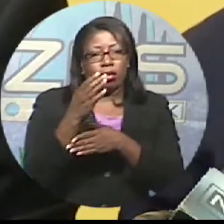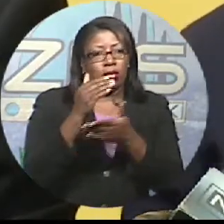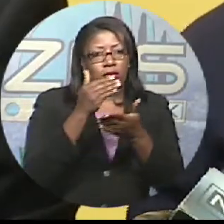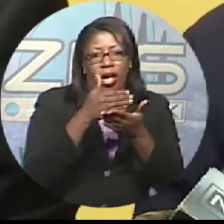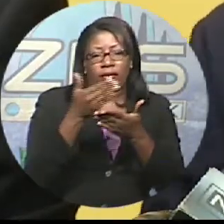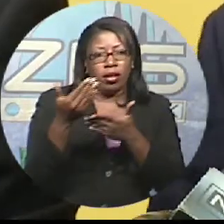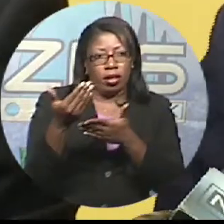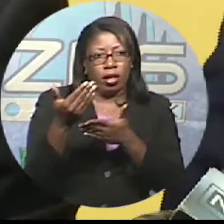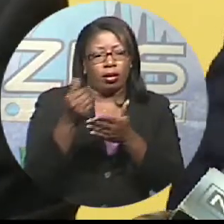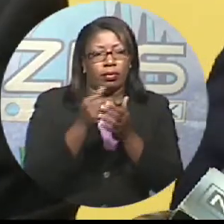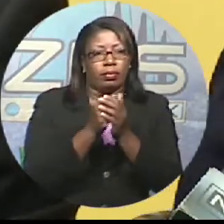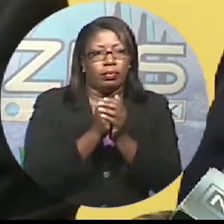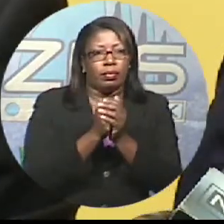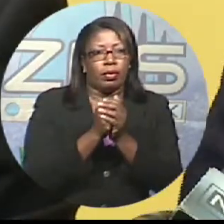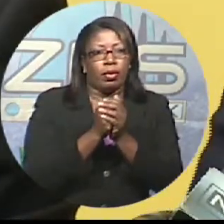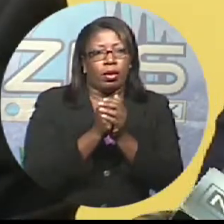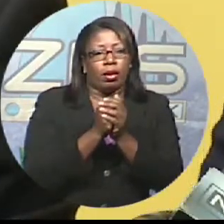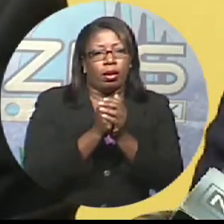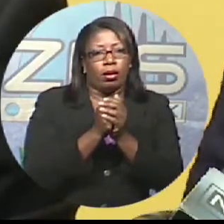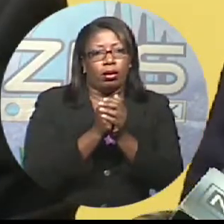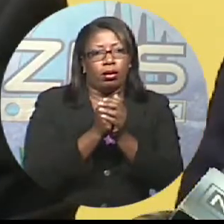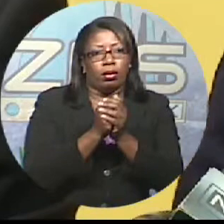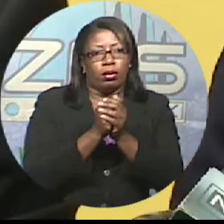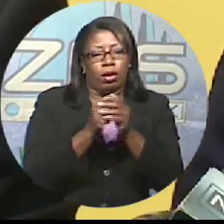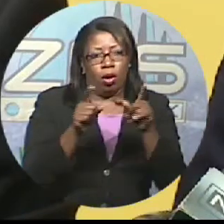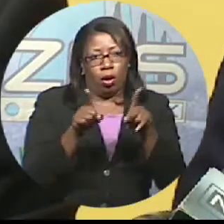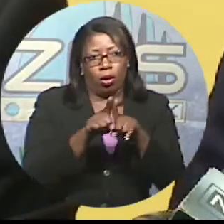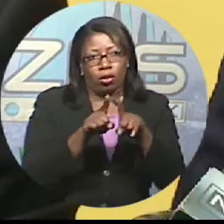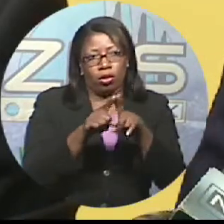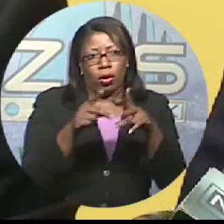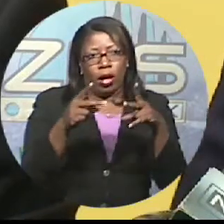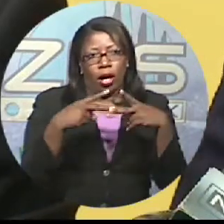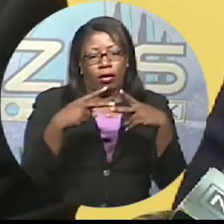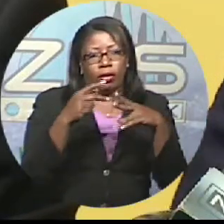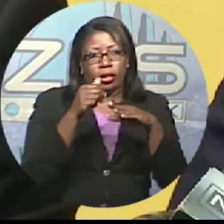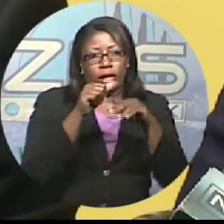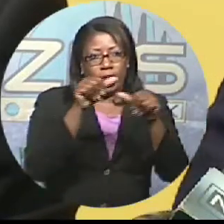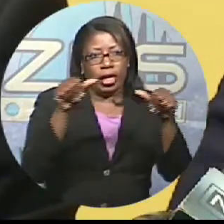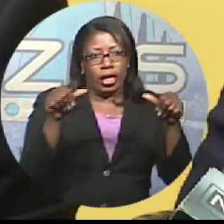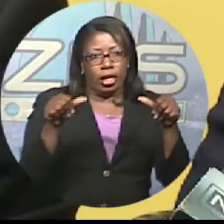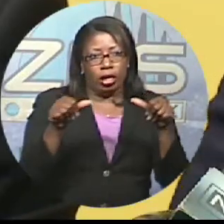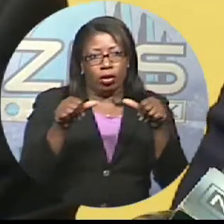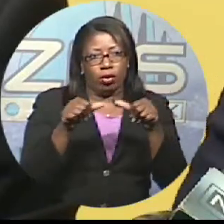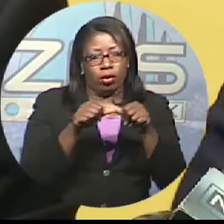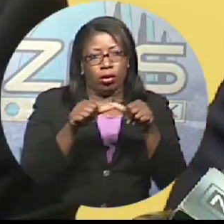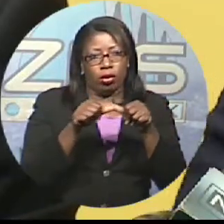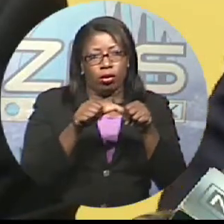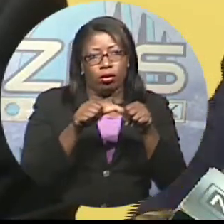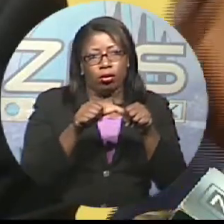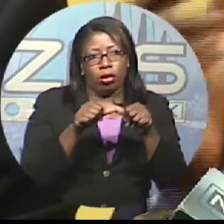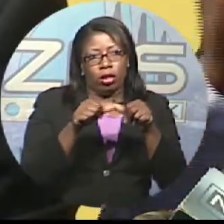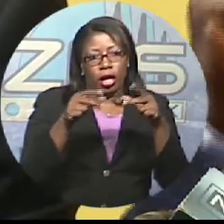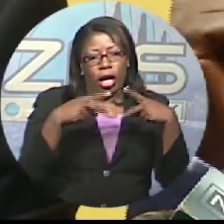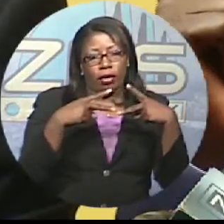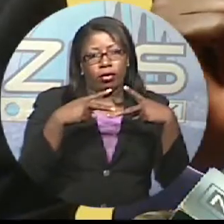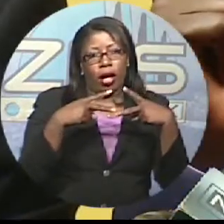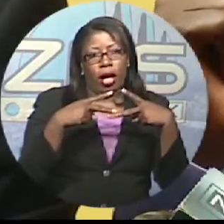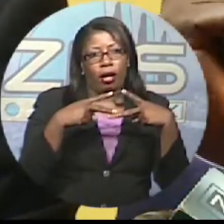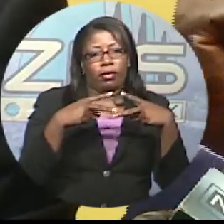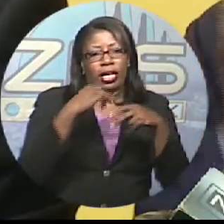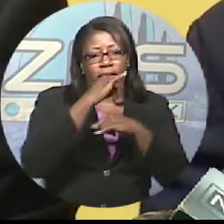yards. And then you have to have this surround that can be secured in a particular fashion that meets international